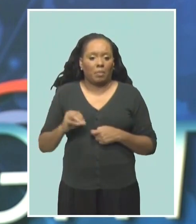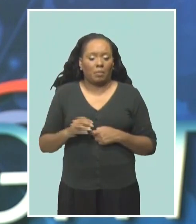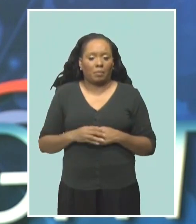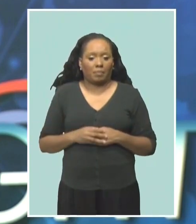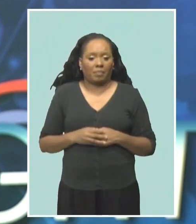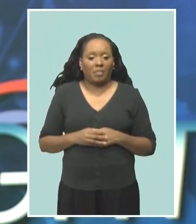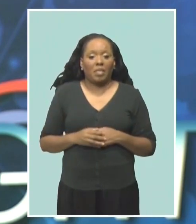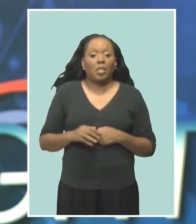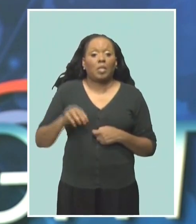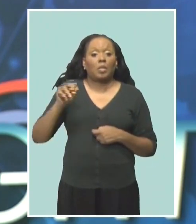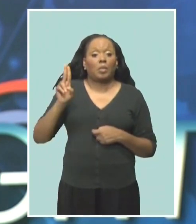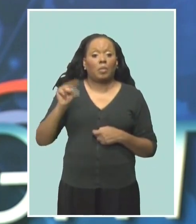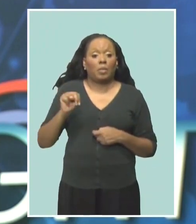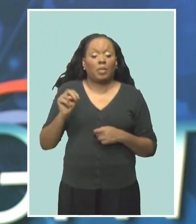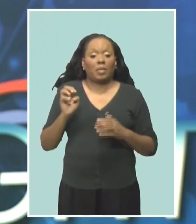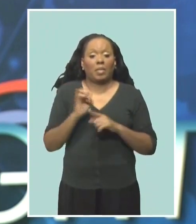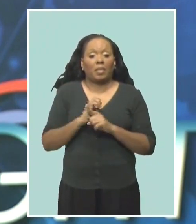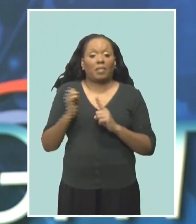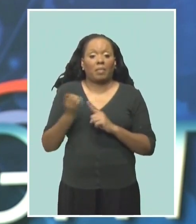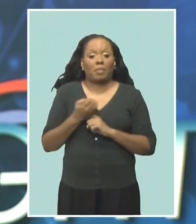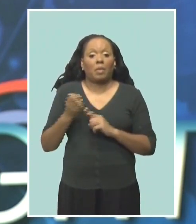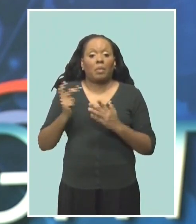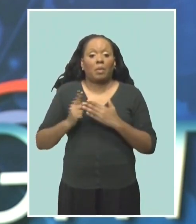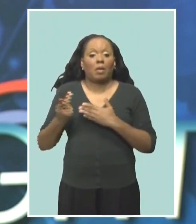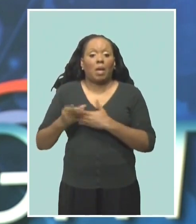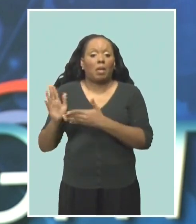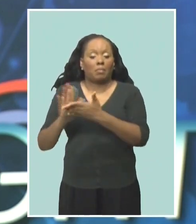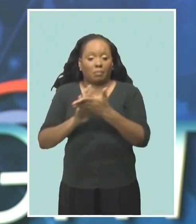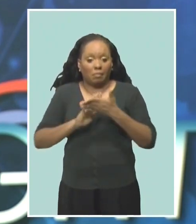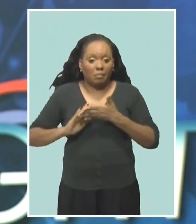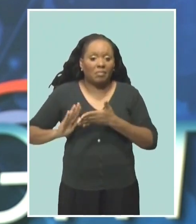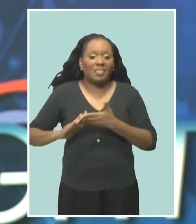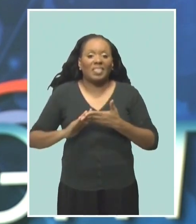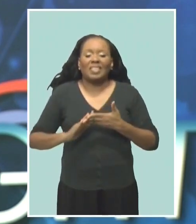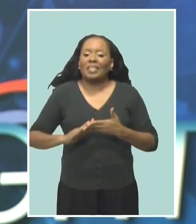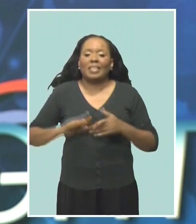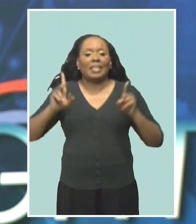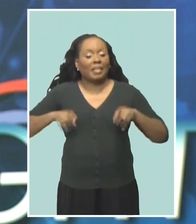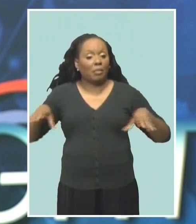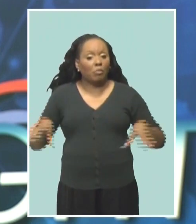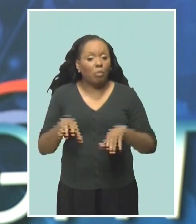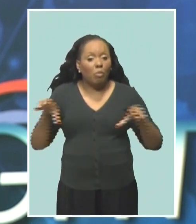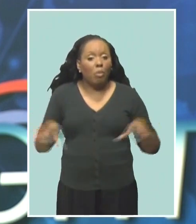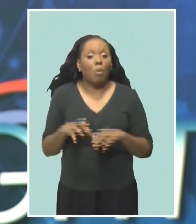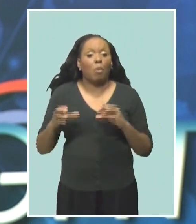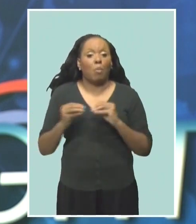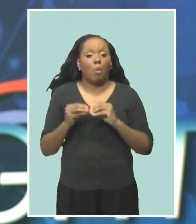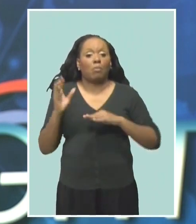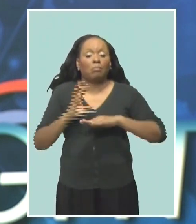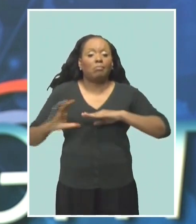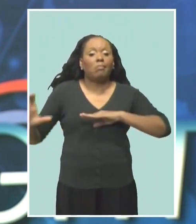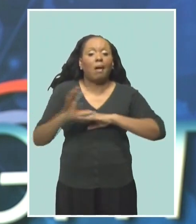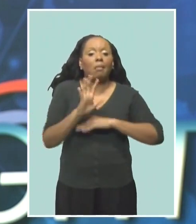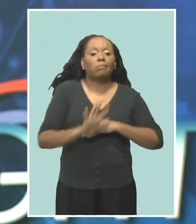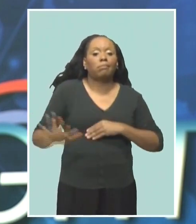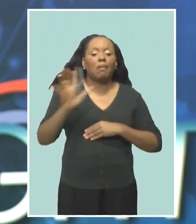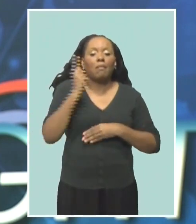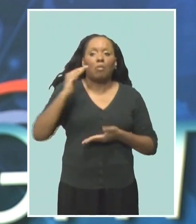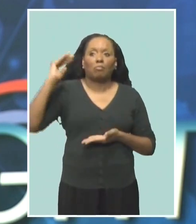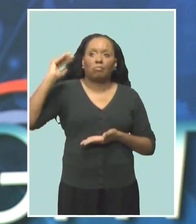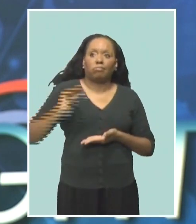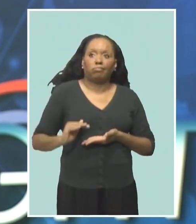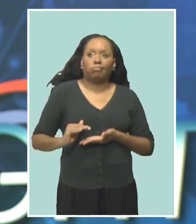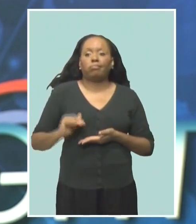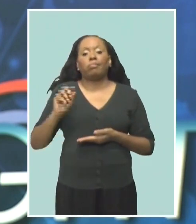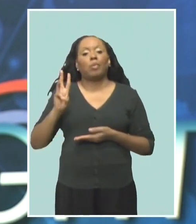United Nations Environment Programme has lauded the efforts, it says more needs to be done throughout the region to reduce the amount of waste